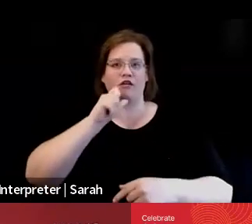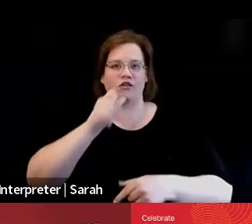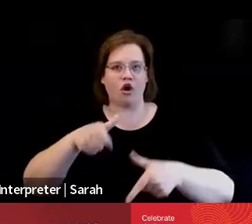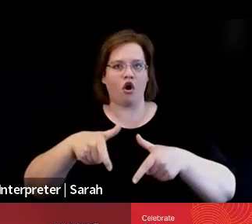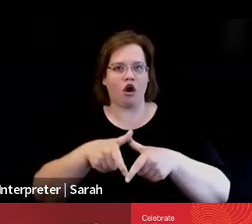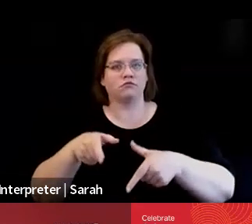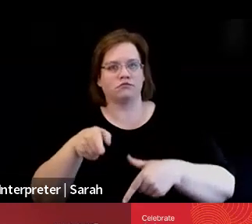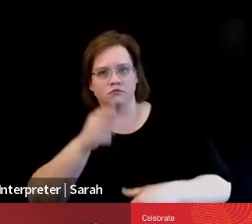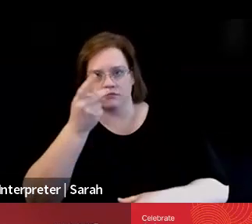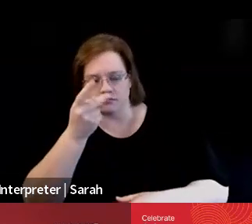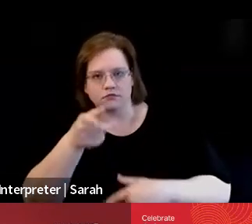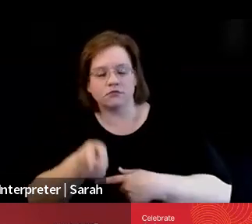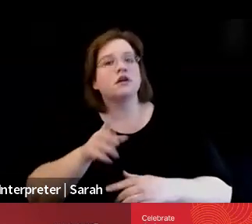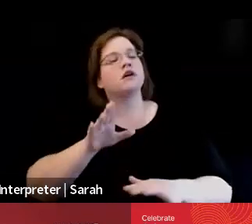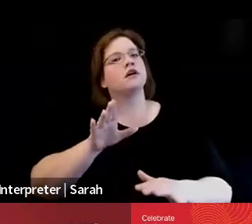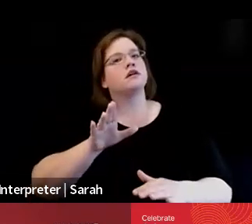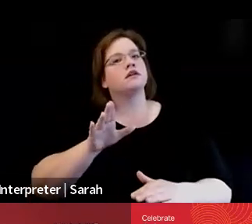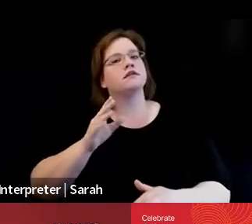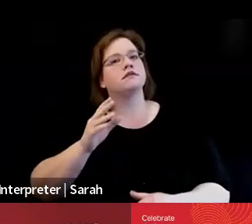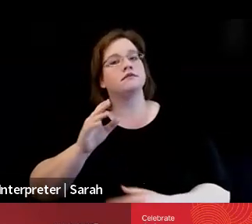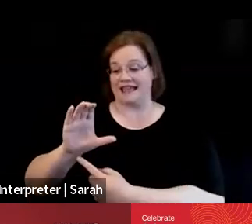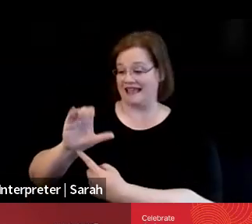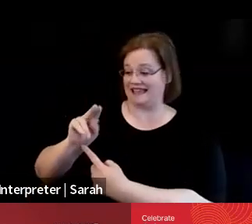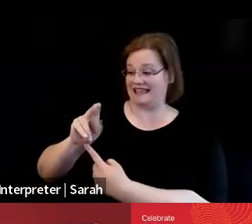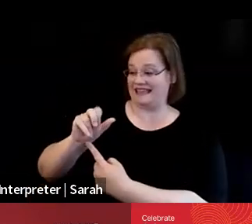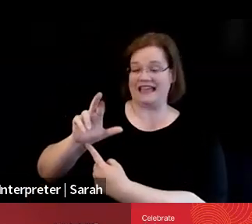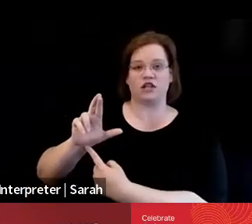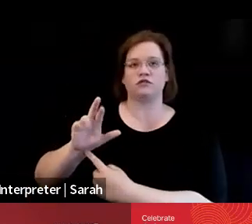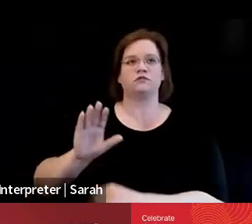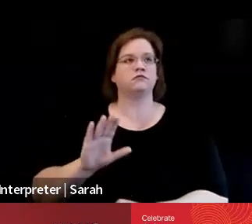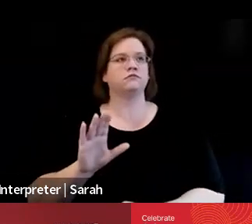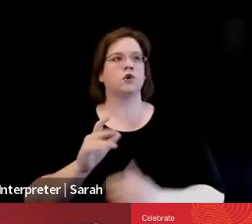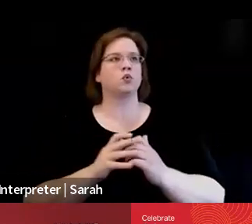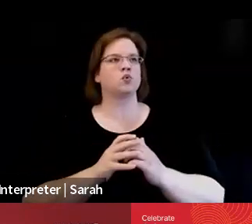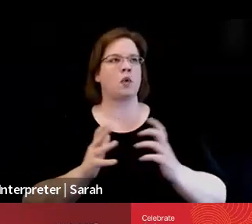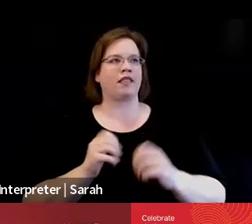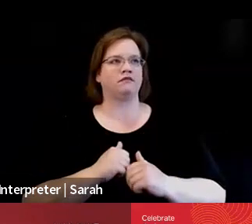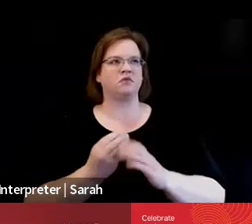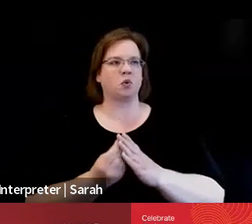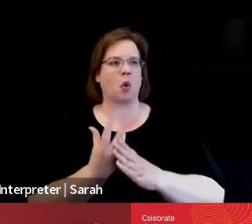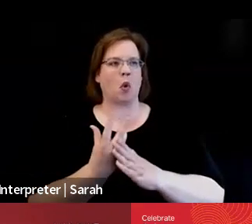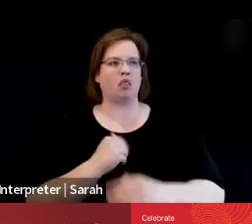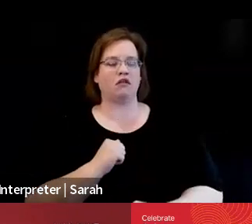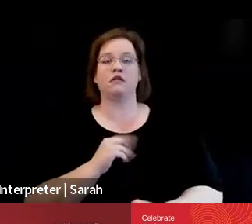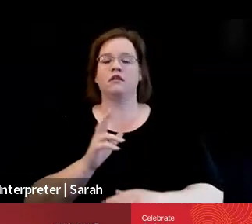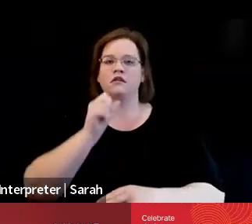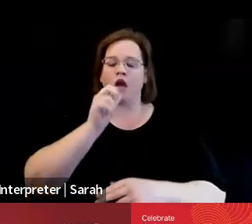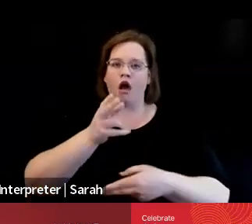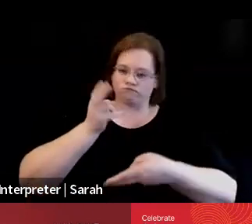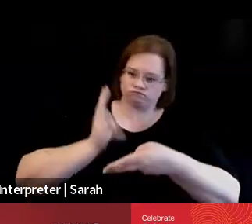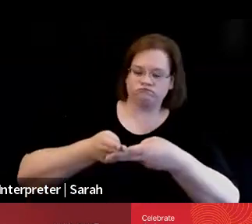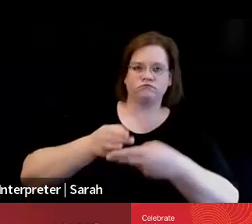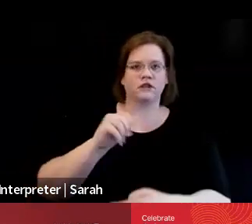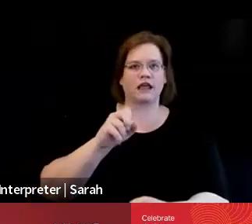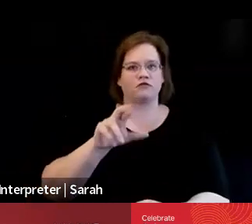Or something like cancer is usually referred to as like a swelling or a growth, right? And these are things that you really have